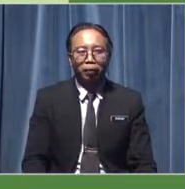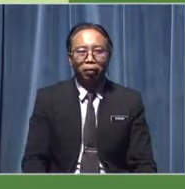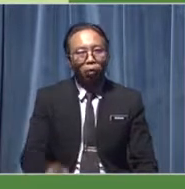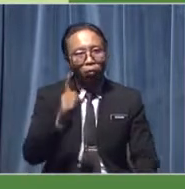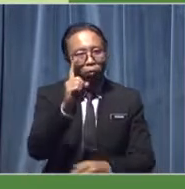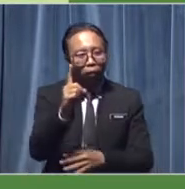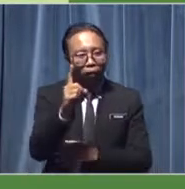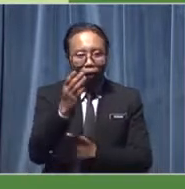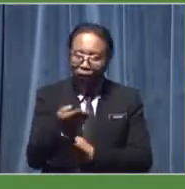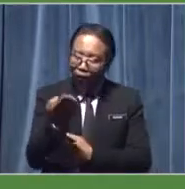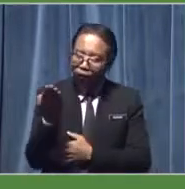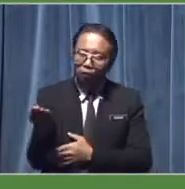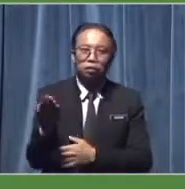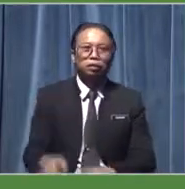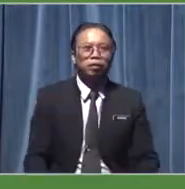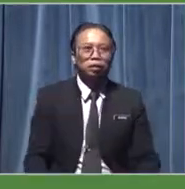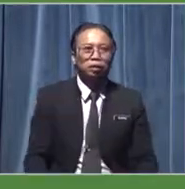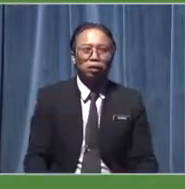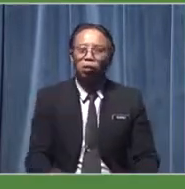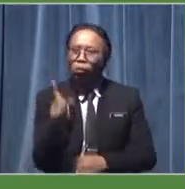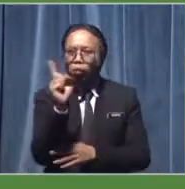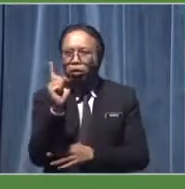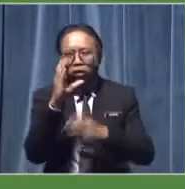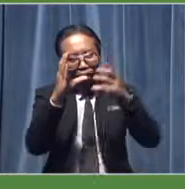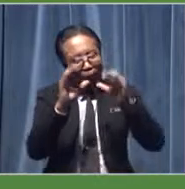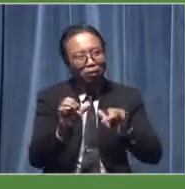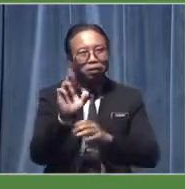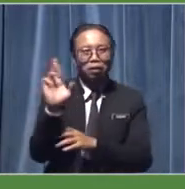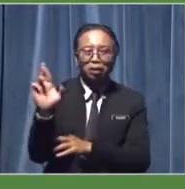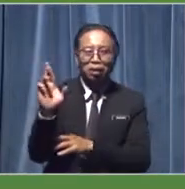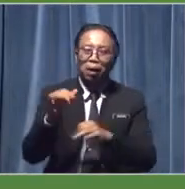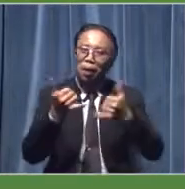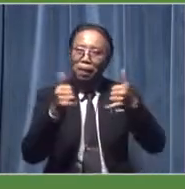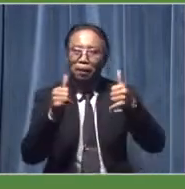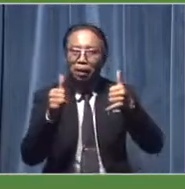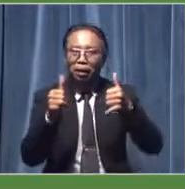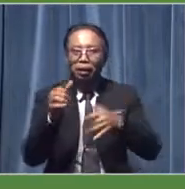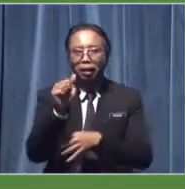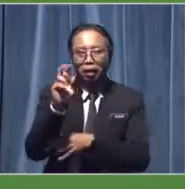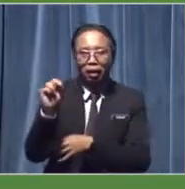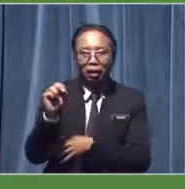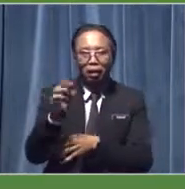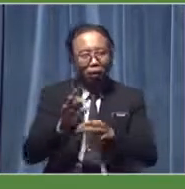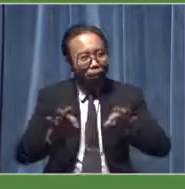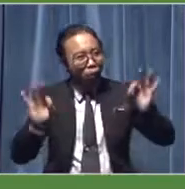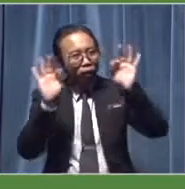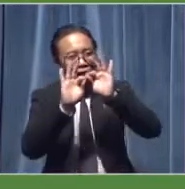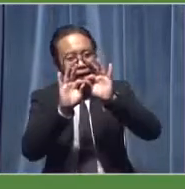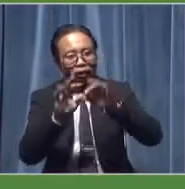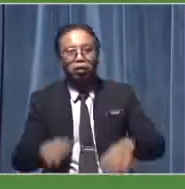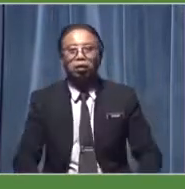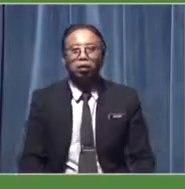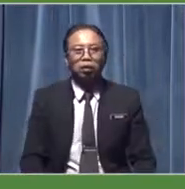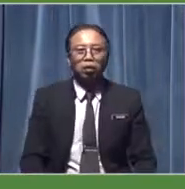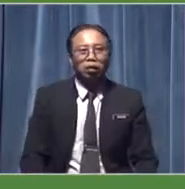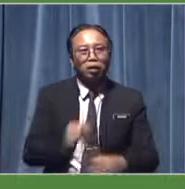One device in which capacitors play an important role is